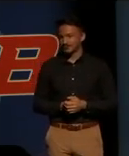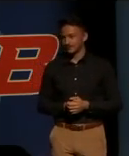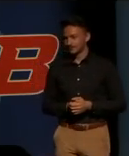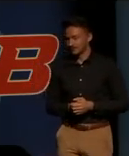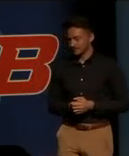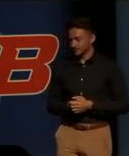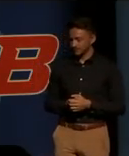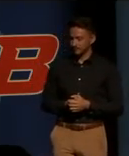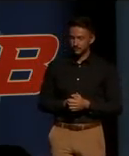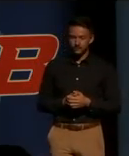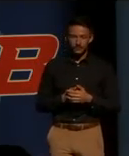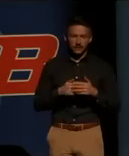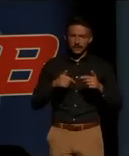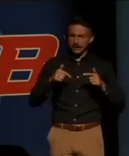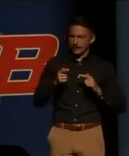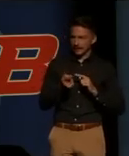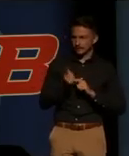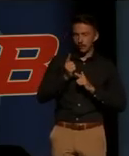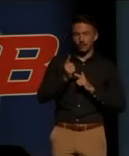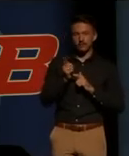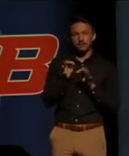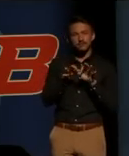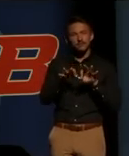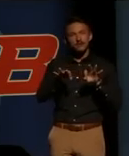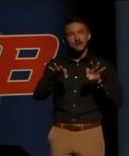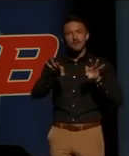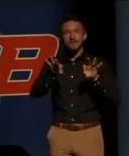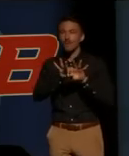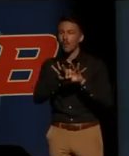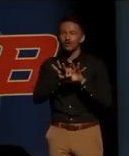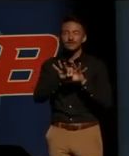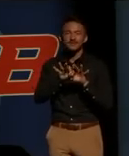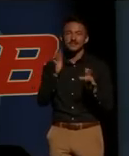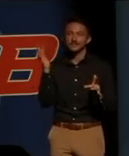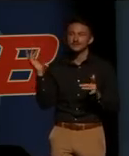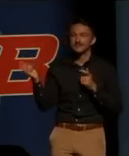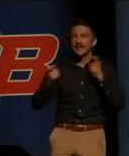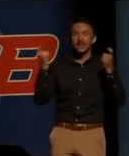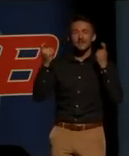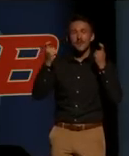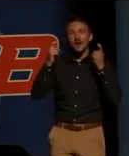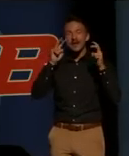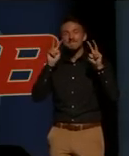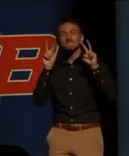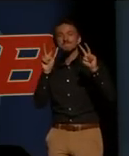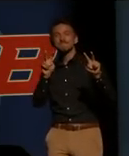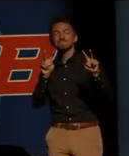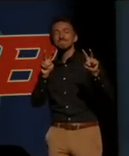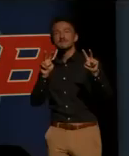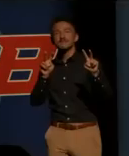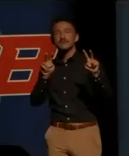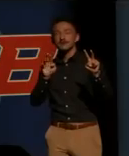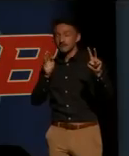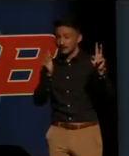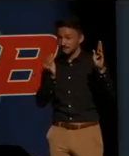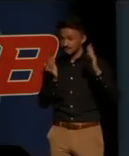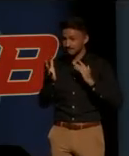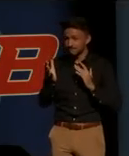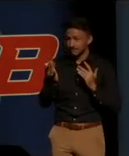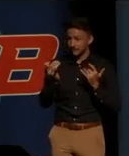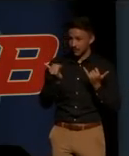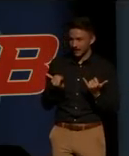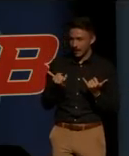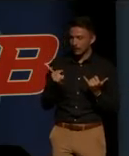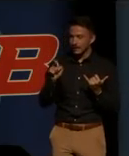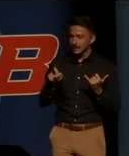This is an exceptional moment to celebrate and look forward, but I want to begin on a more sober